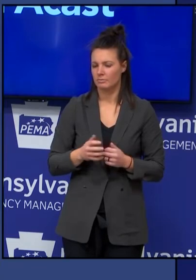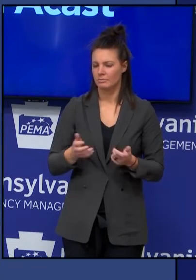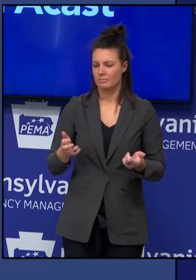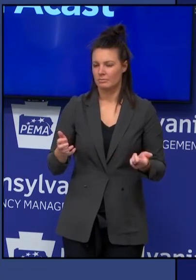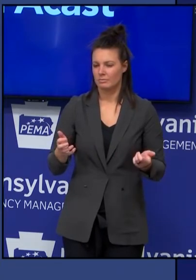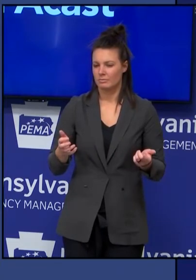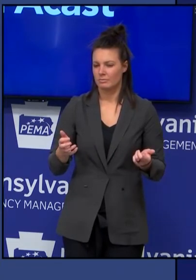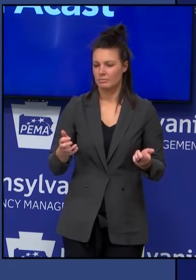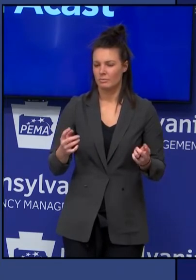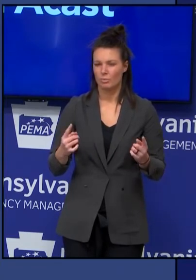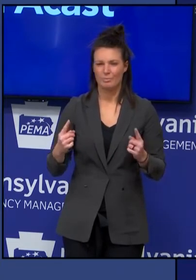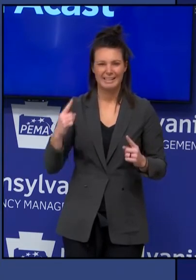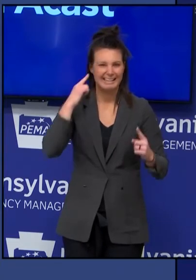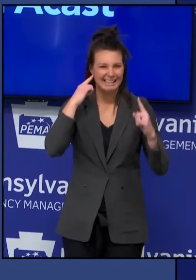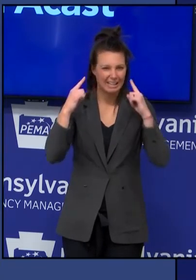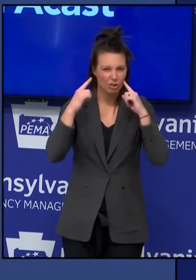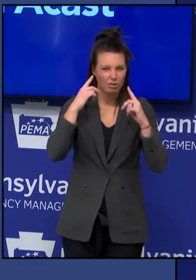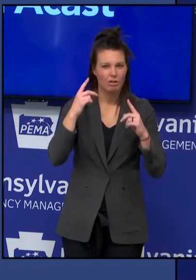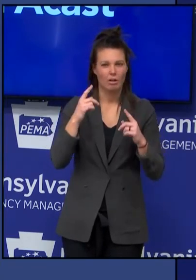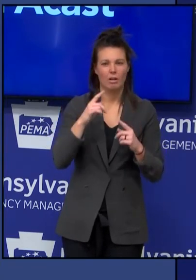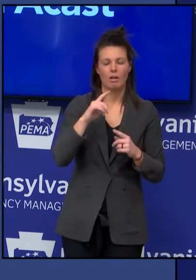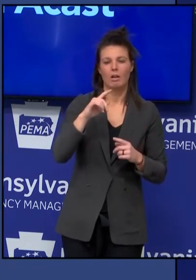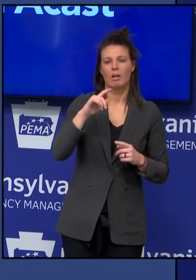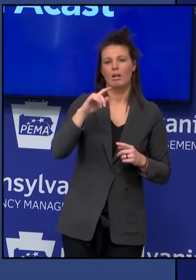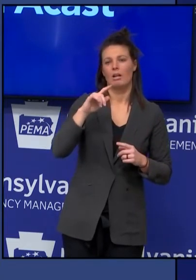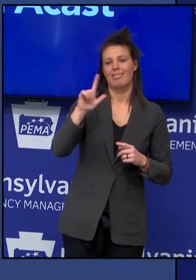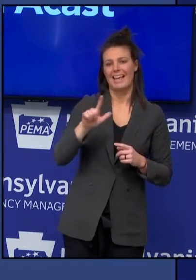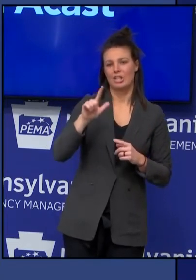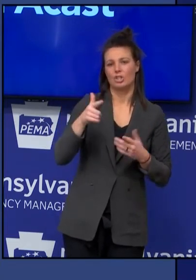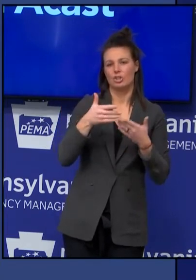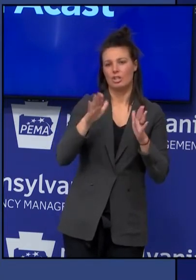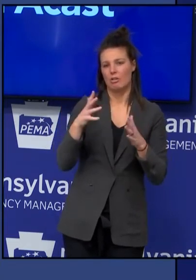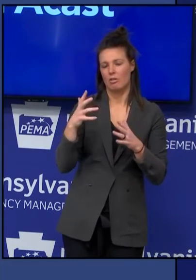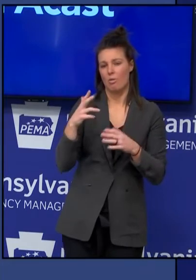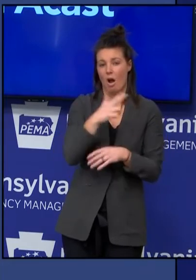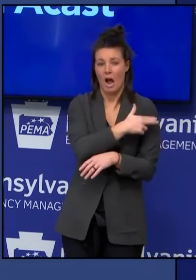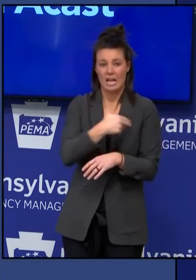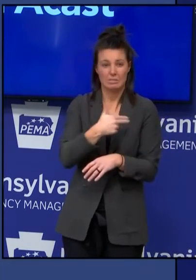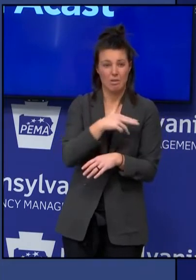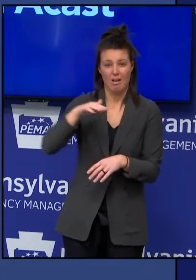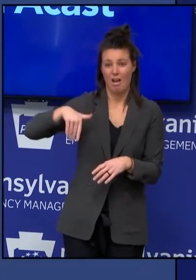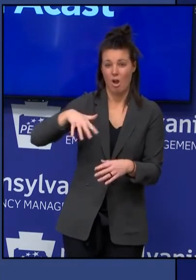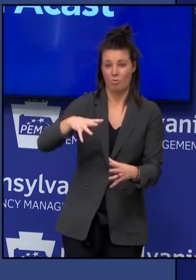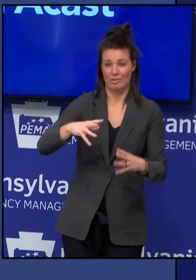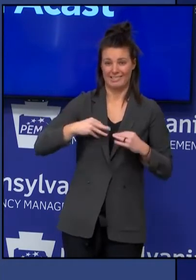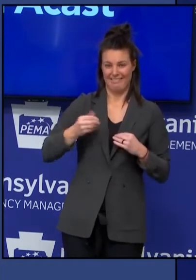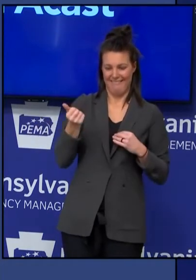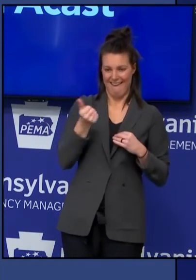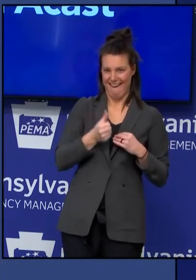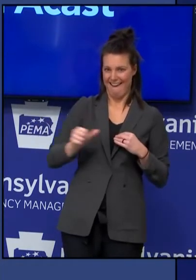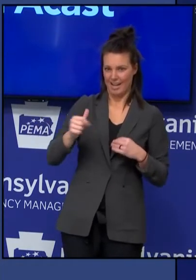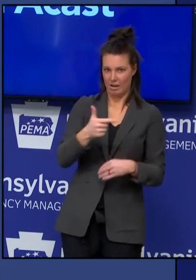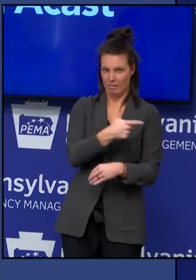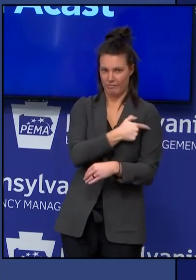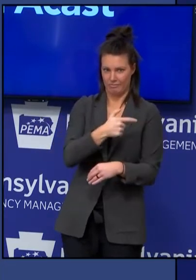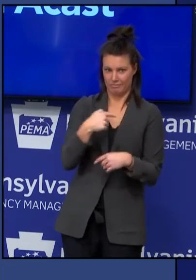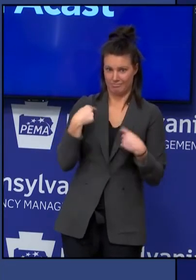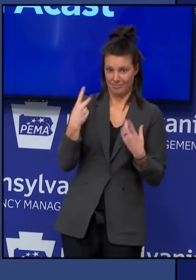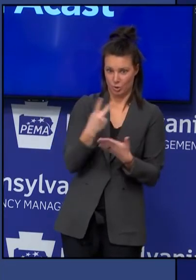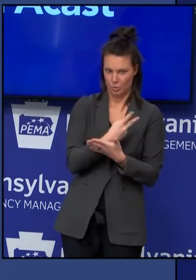We've been hearing that places like Lancaster General Hospital have not received any vaccine doses for the past 2 weeks. That's